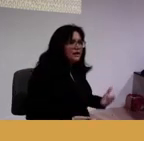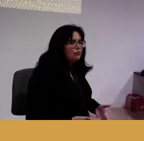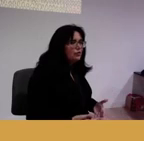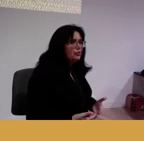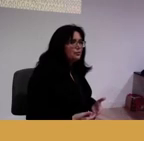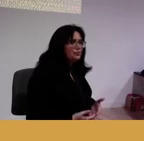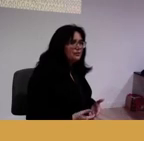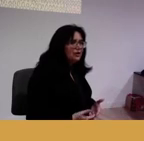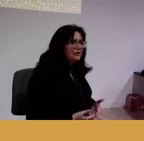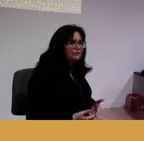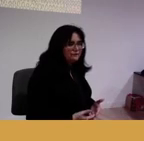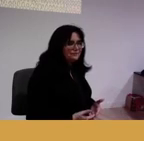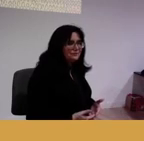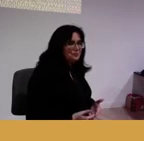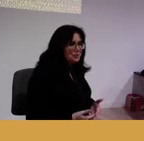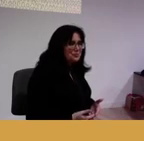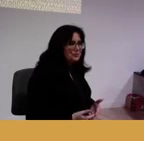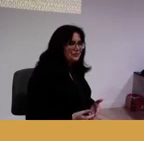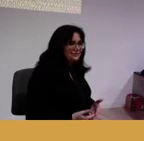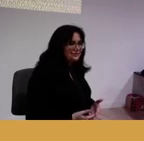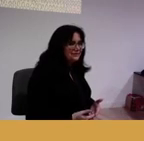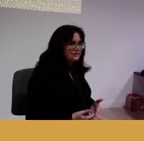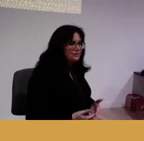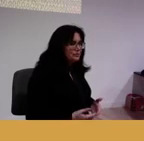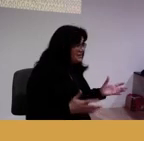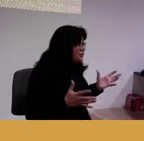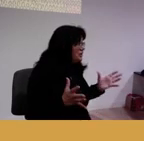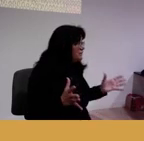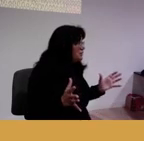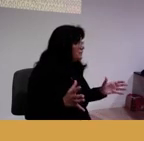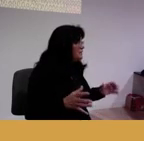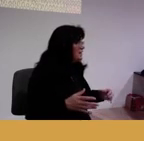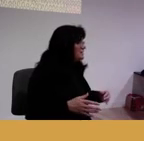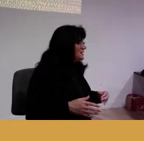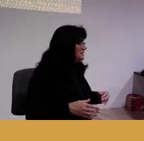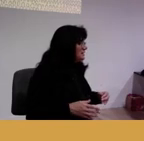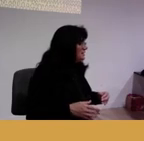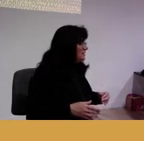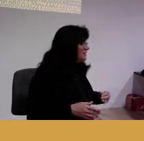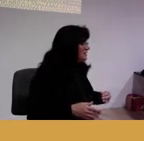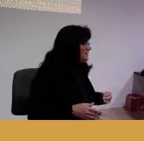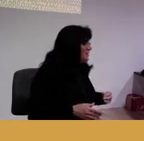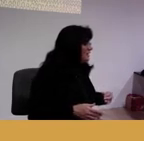about our real life world? Because each and every one of us has that.